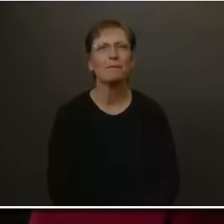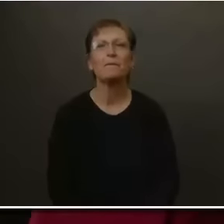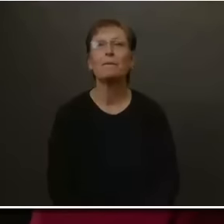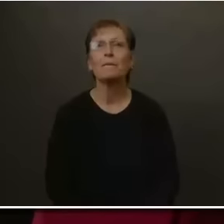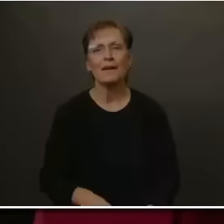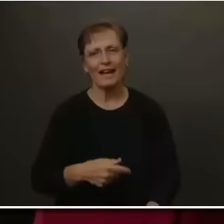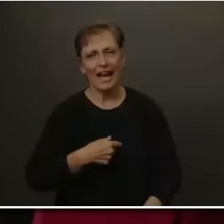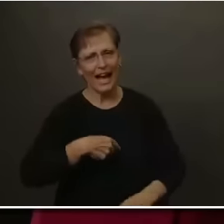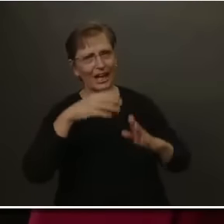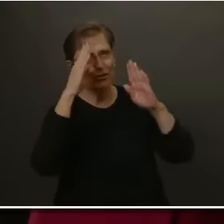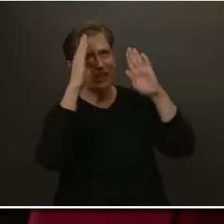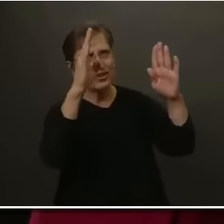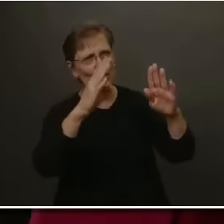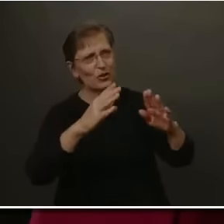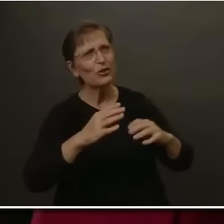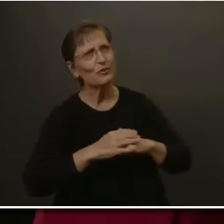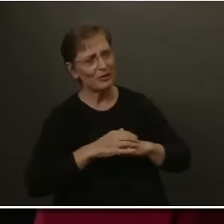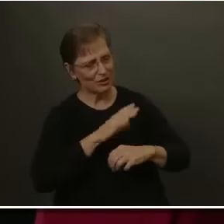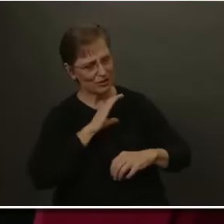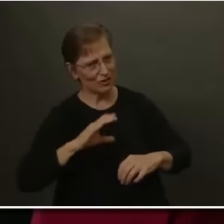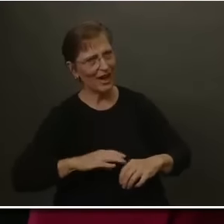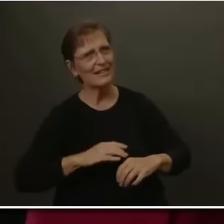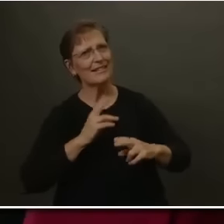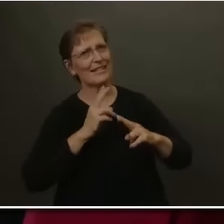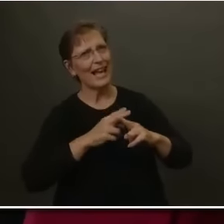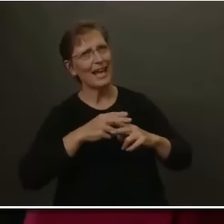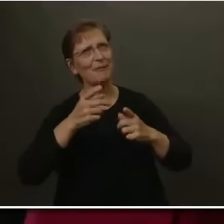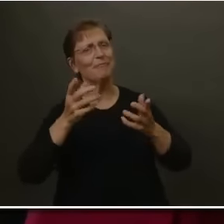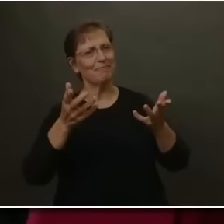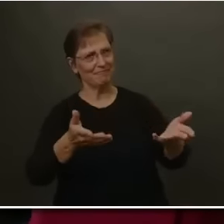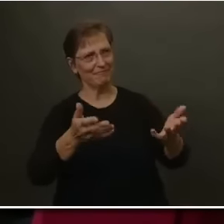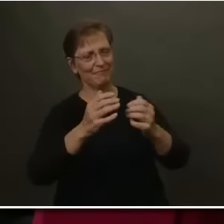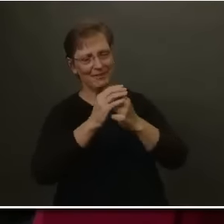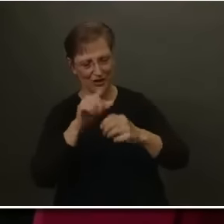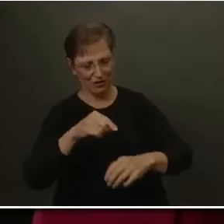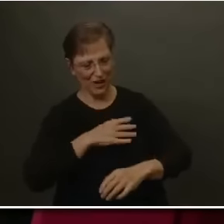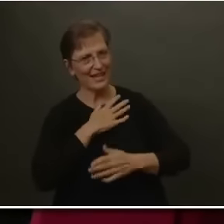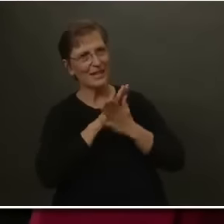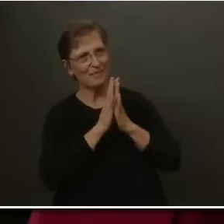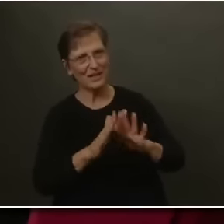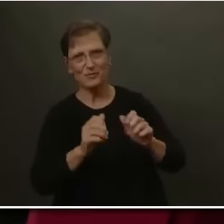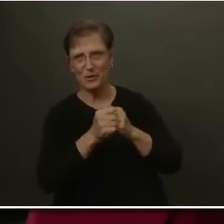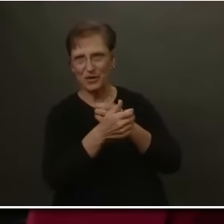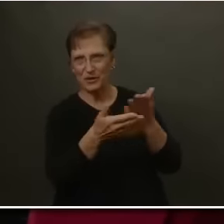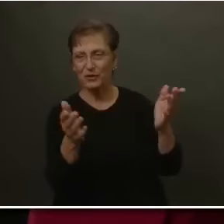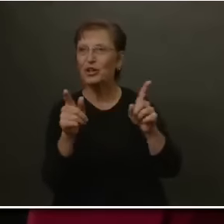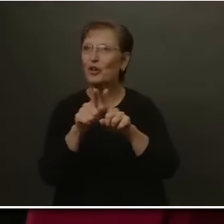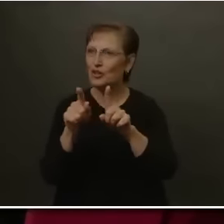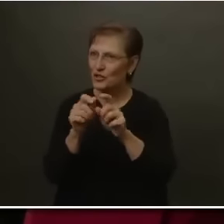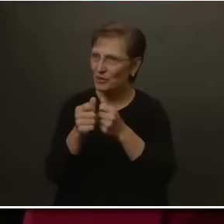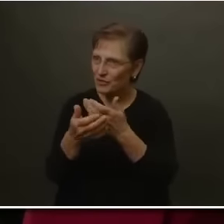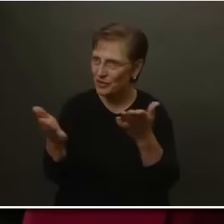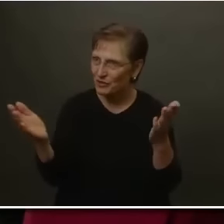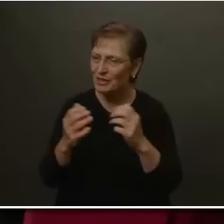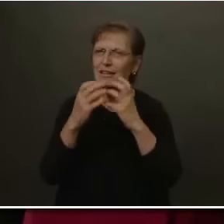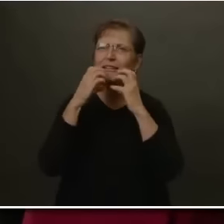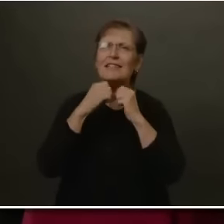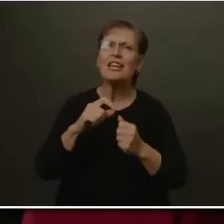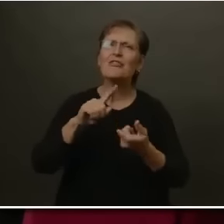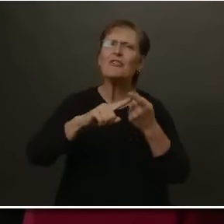I greet you in the name of Christ. Grace and peace be with you. Also with you. Dear friends